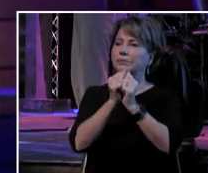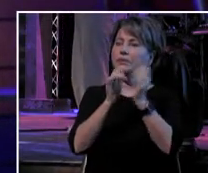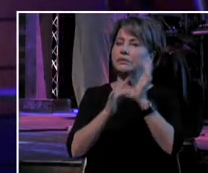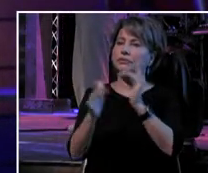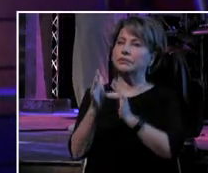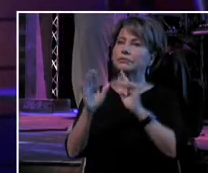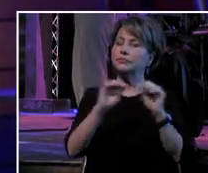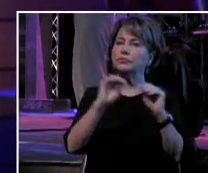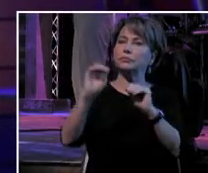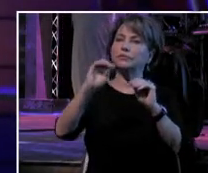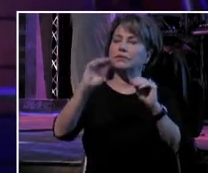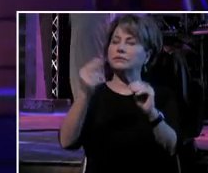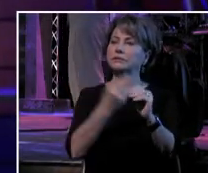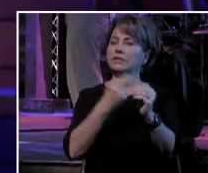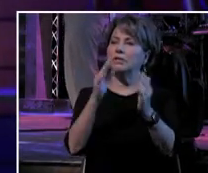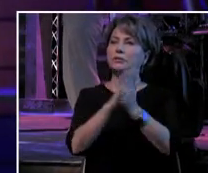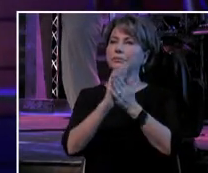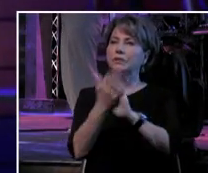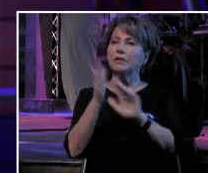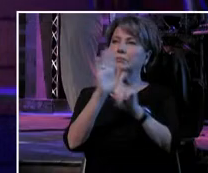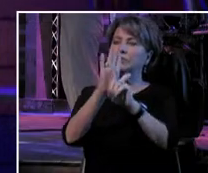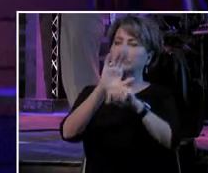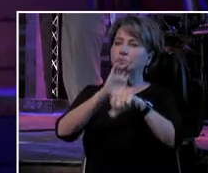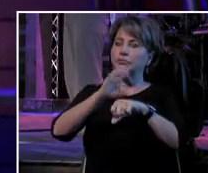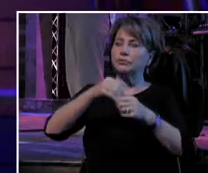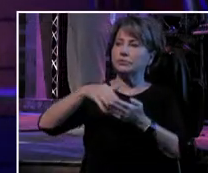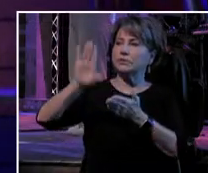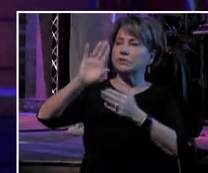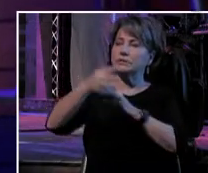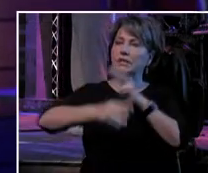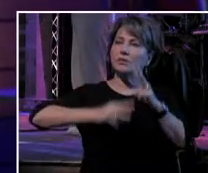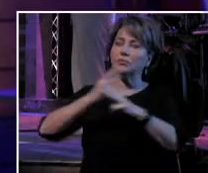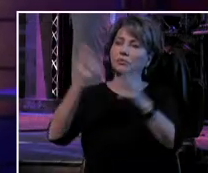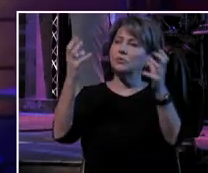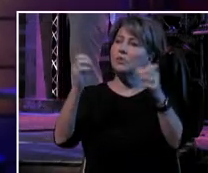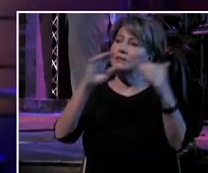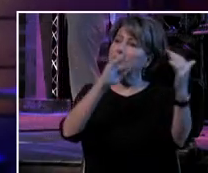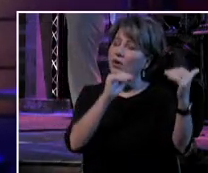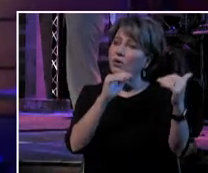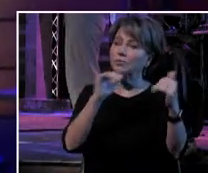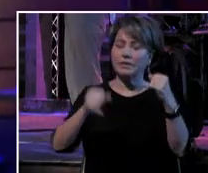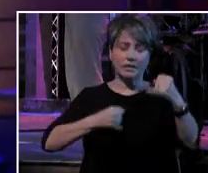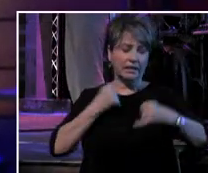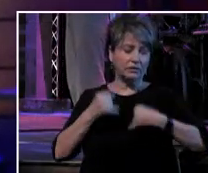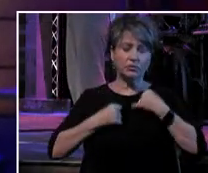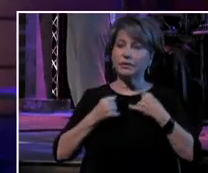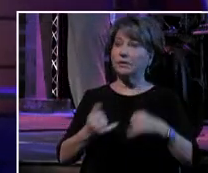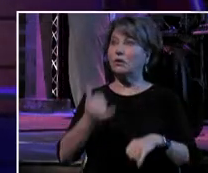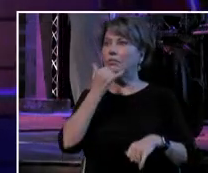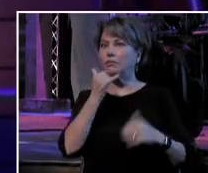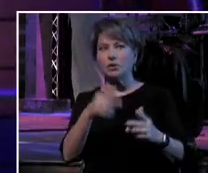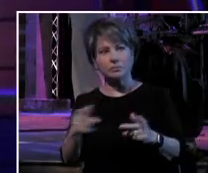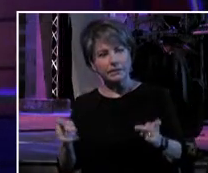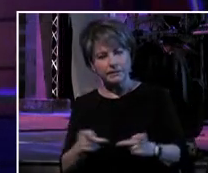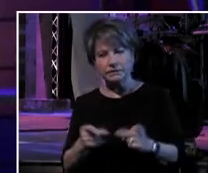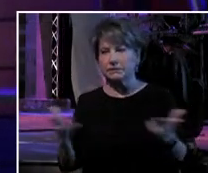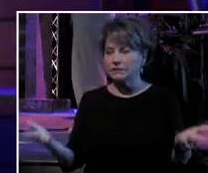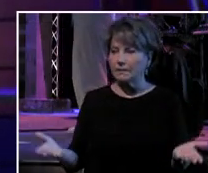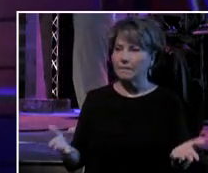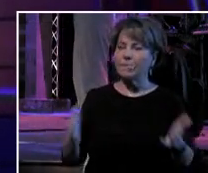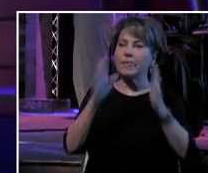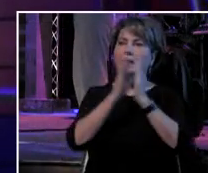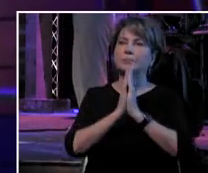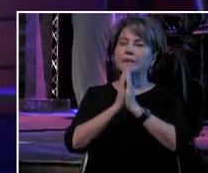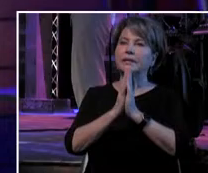be your church. Send us out into a world that's looking for hope and joy in all the wrong places. And I pray that